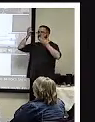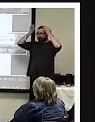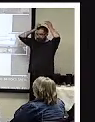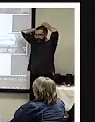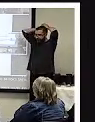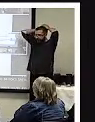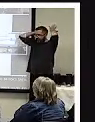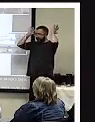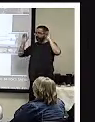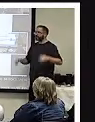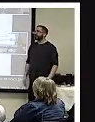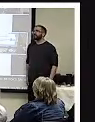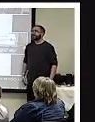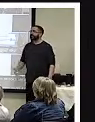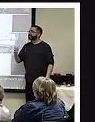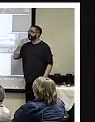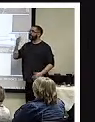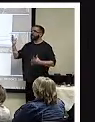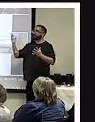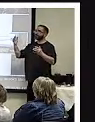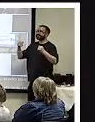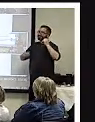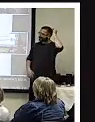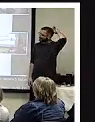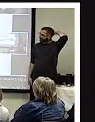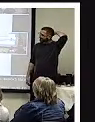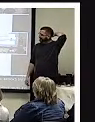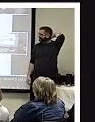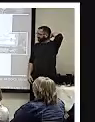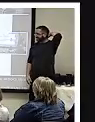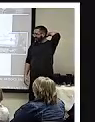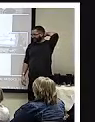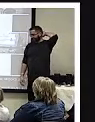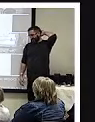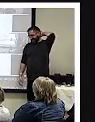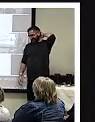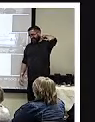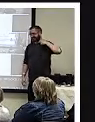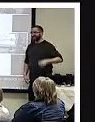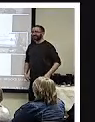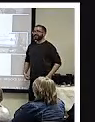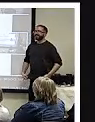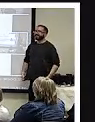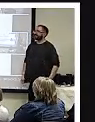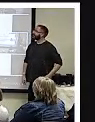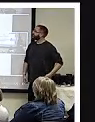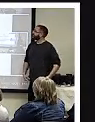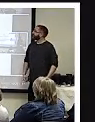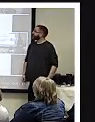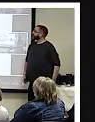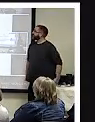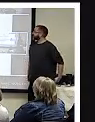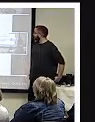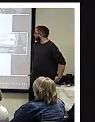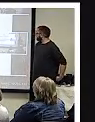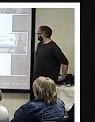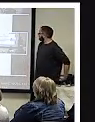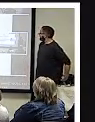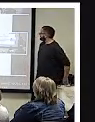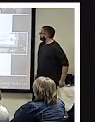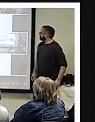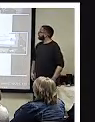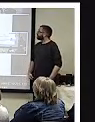much. Woo-hoo. Good job, everybody. All right. Do you want to welcome everybody to Progress Place? Do you want to welcome